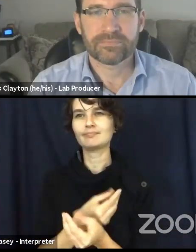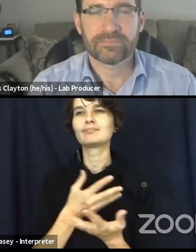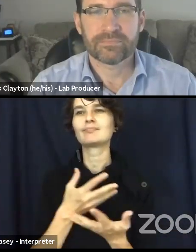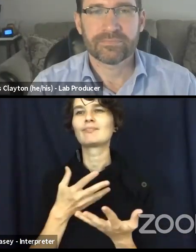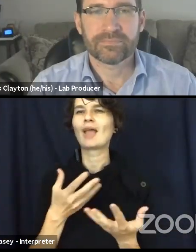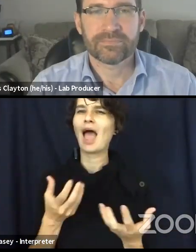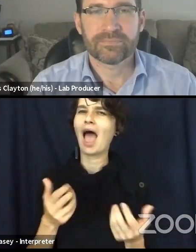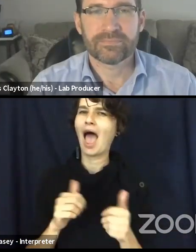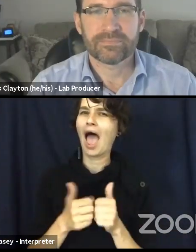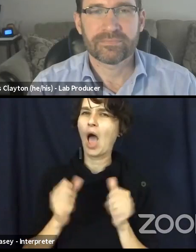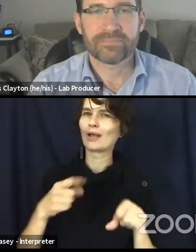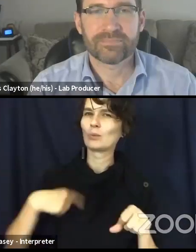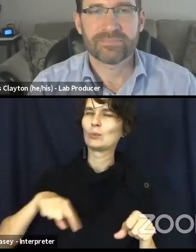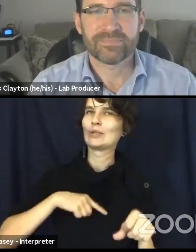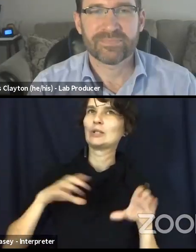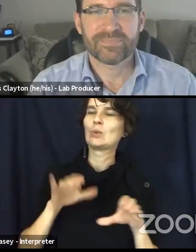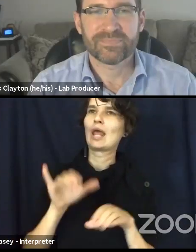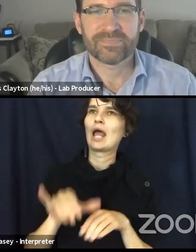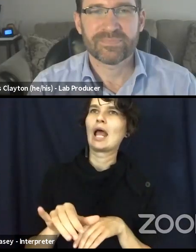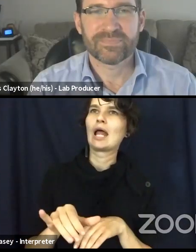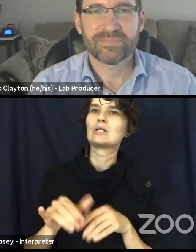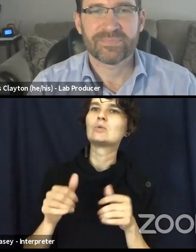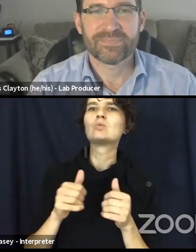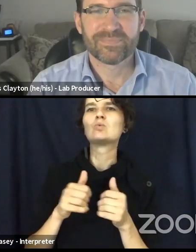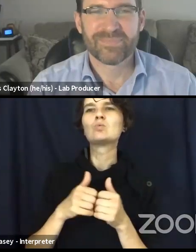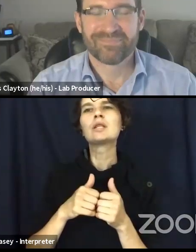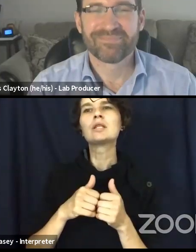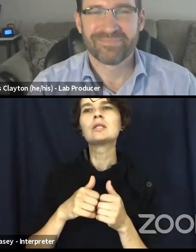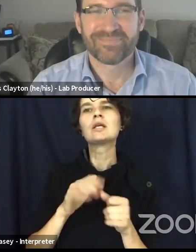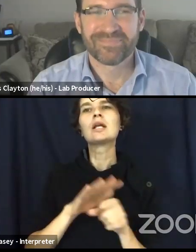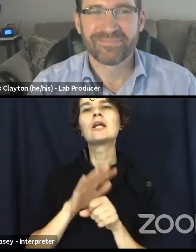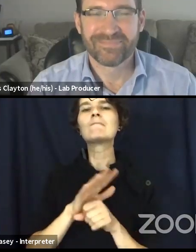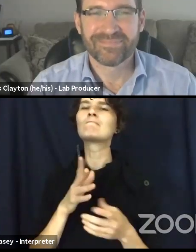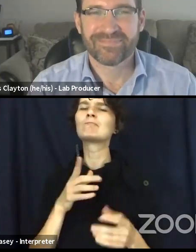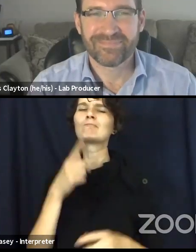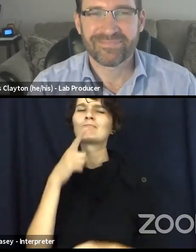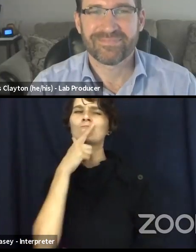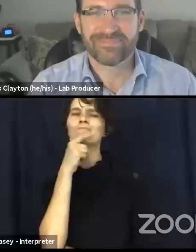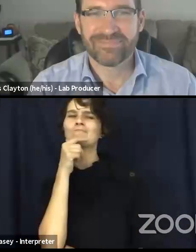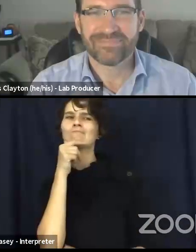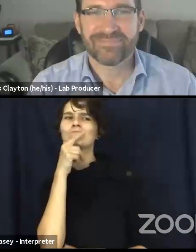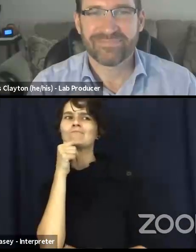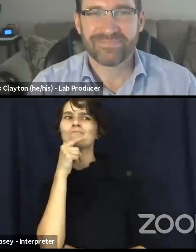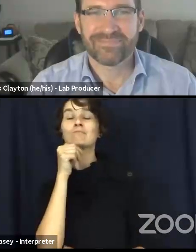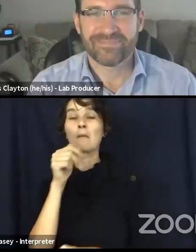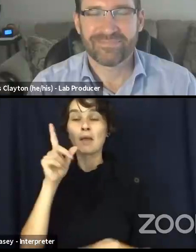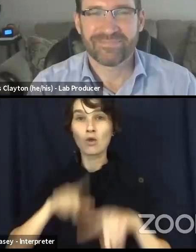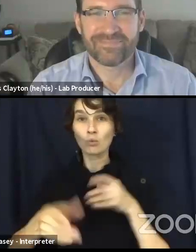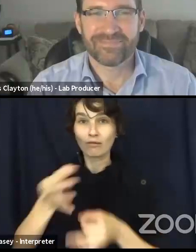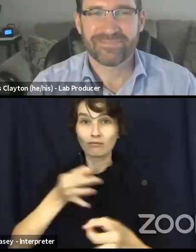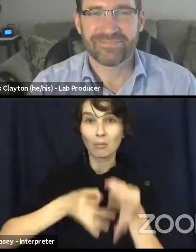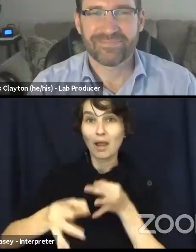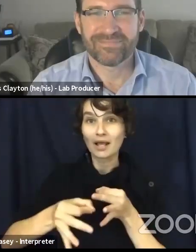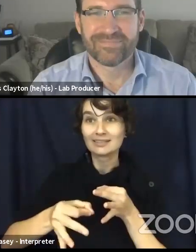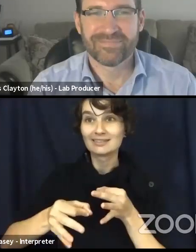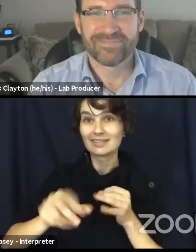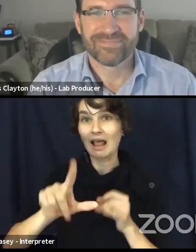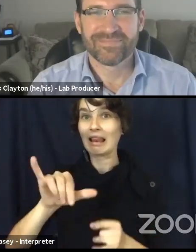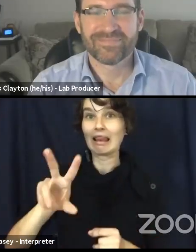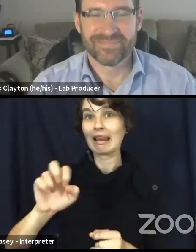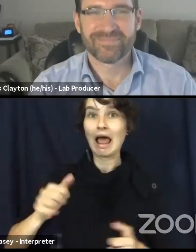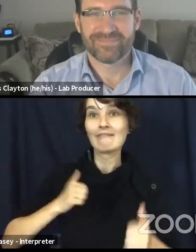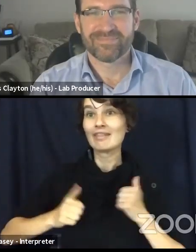And how can we do it with a healthy level of skepticism? Not to say that this can replace all of these plane rides that